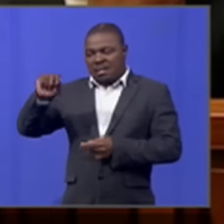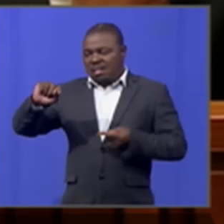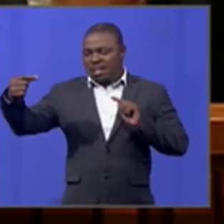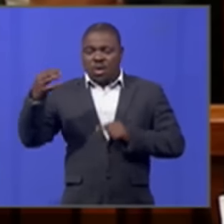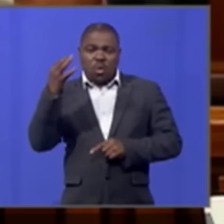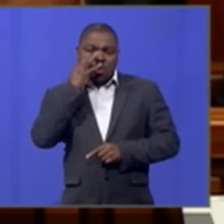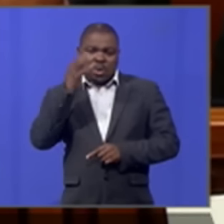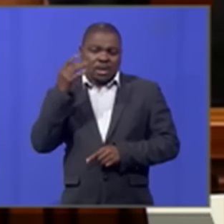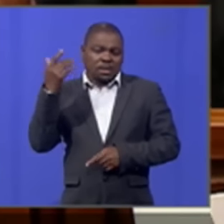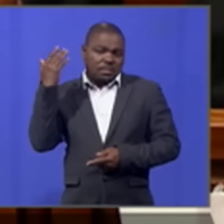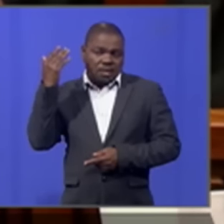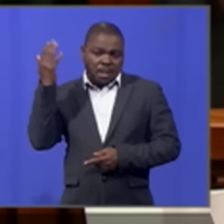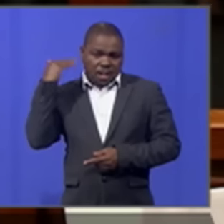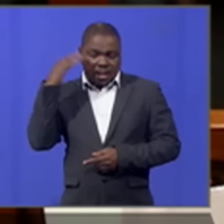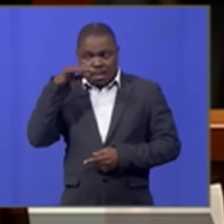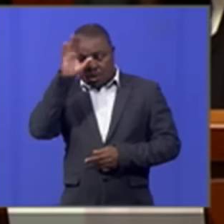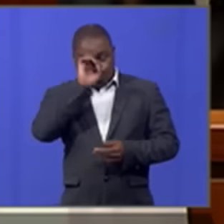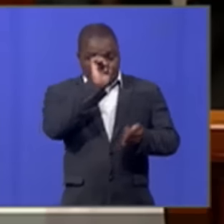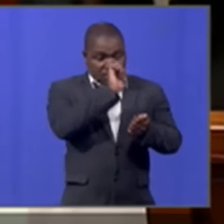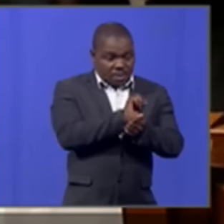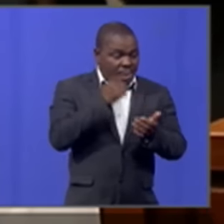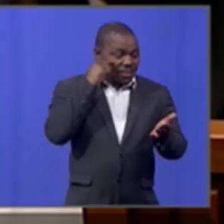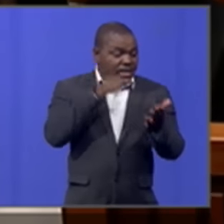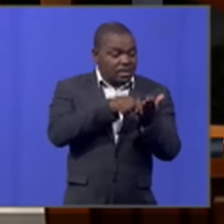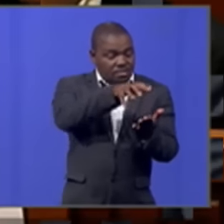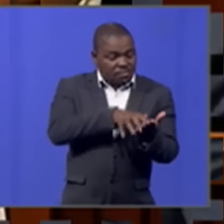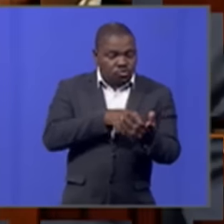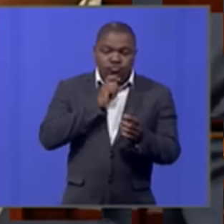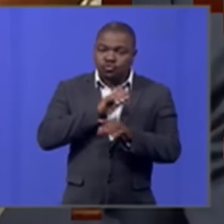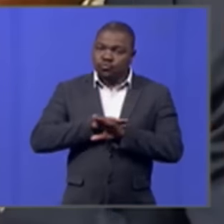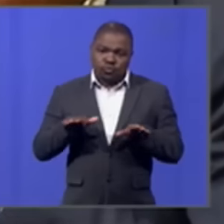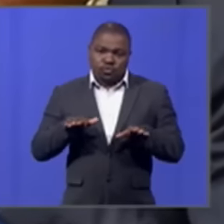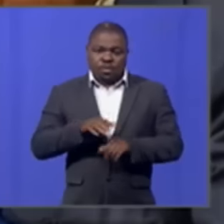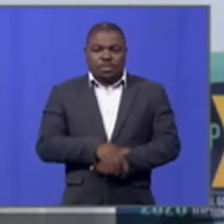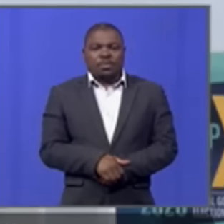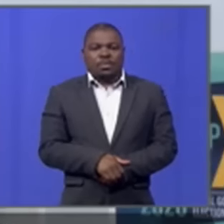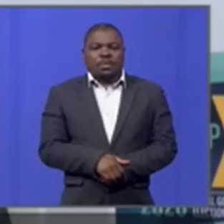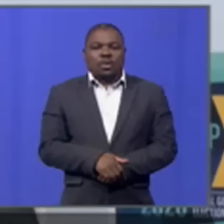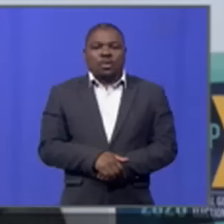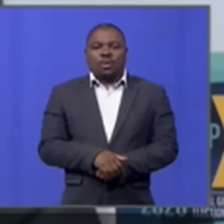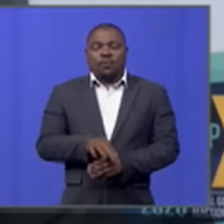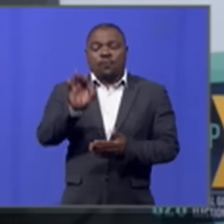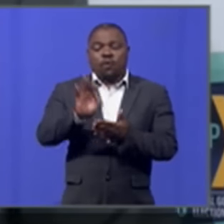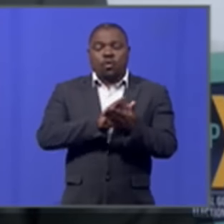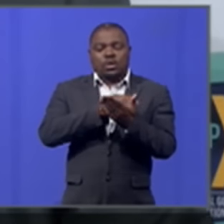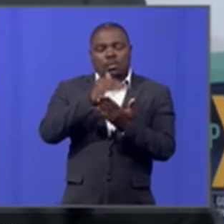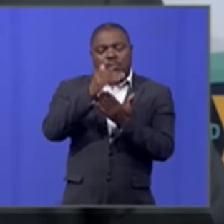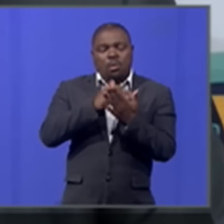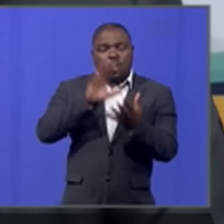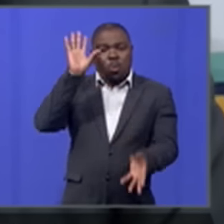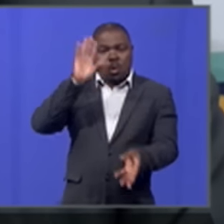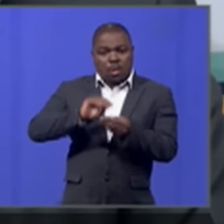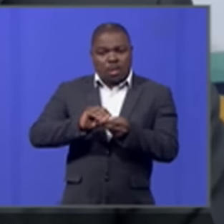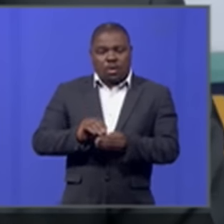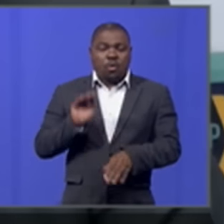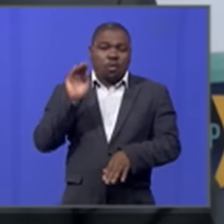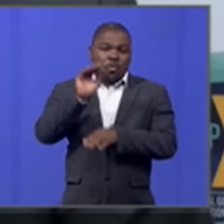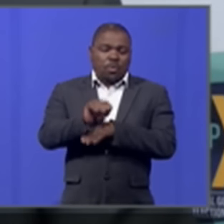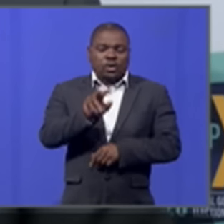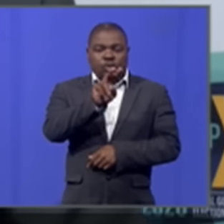jo mapodisi a bo boneng fa a ne a tshwarwa. The total voters roll stands at just over